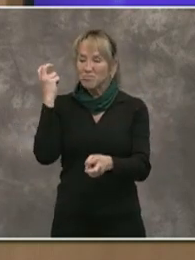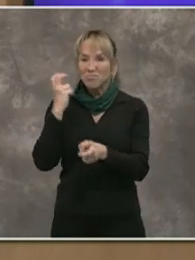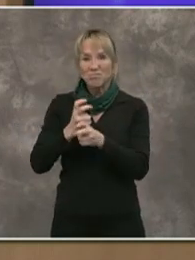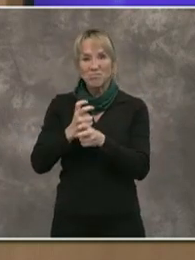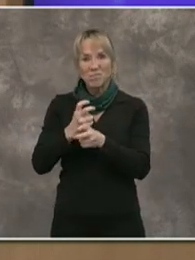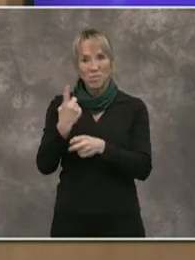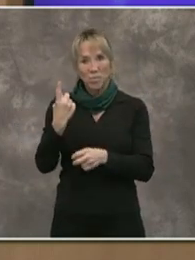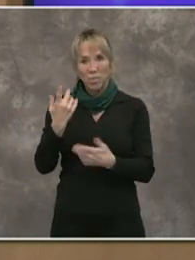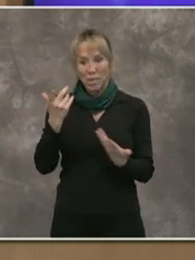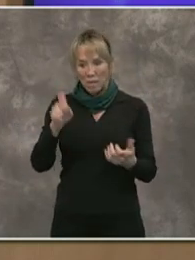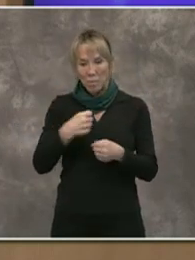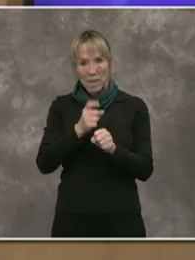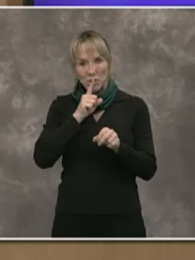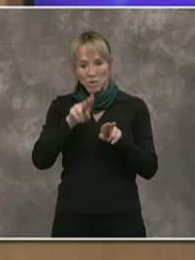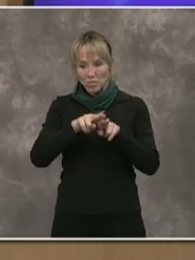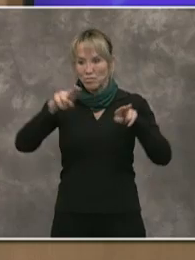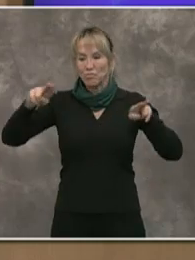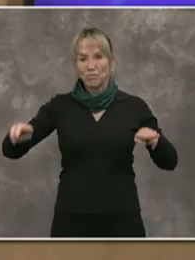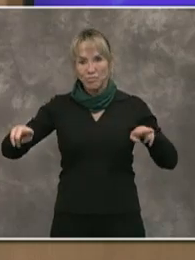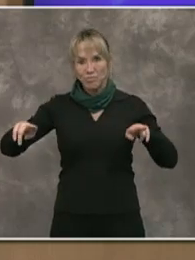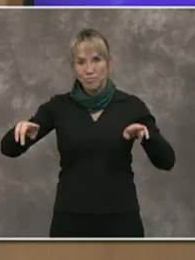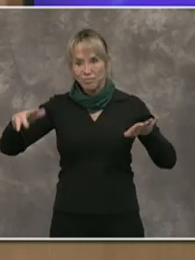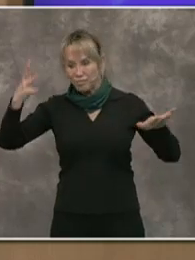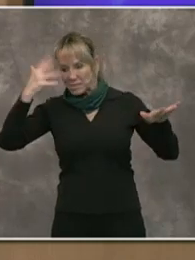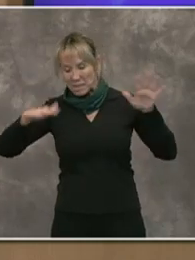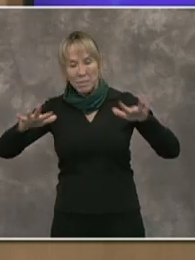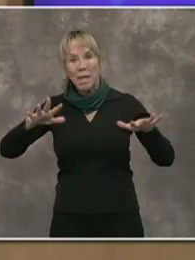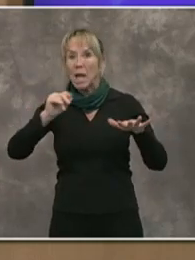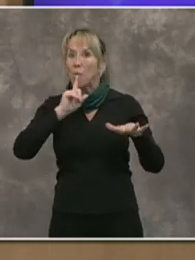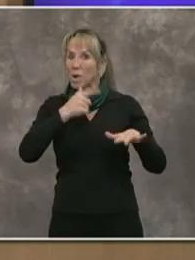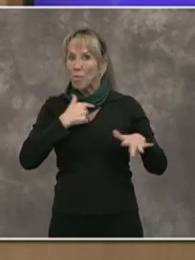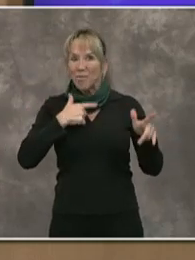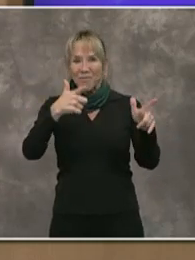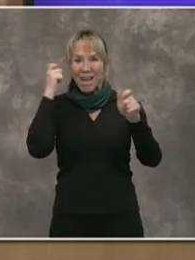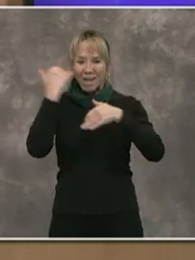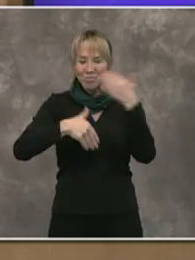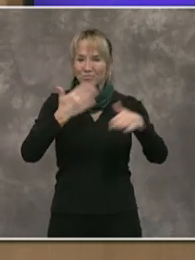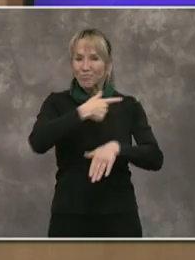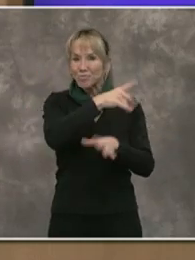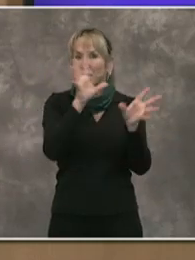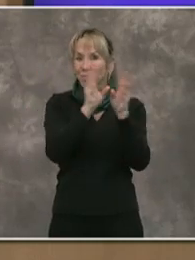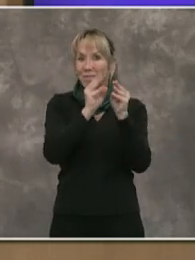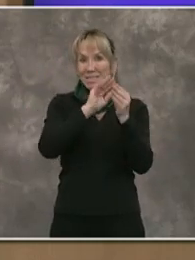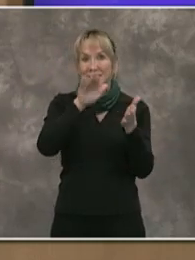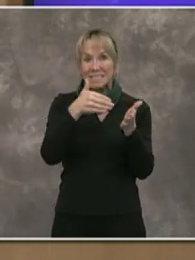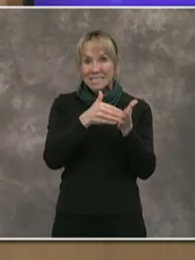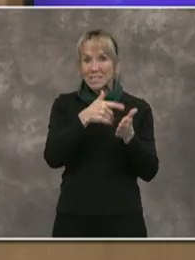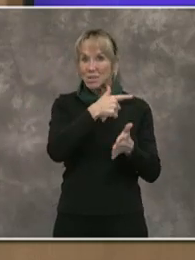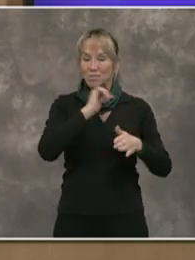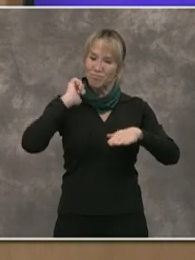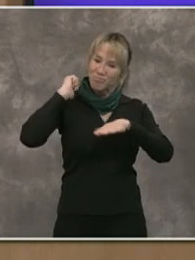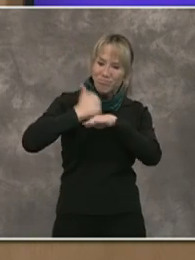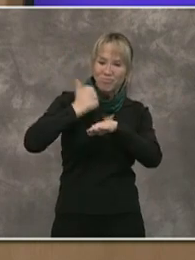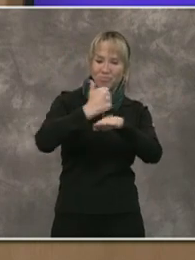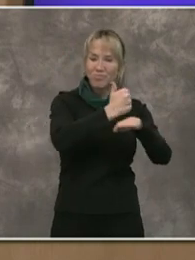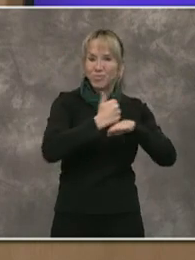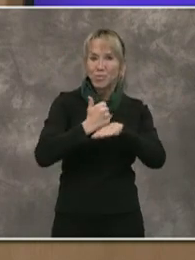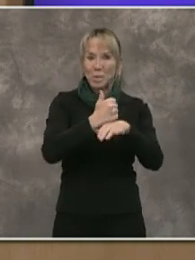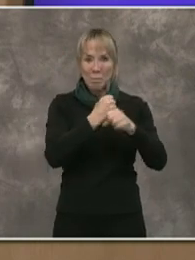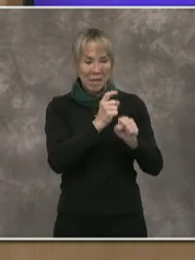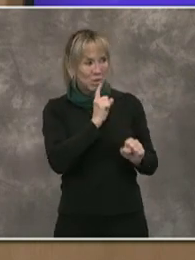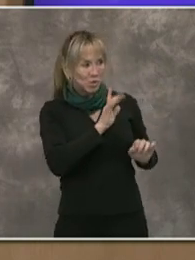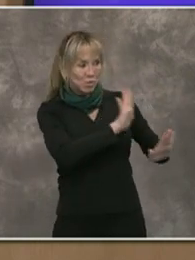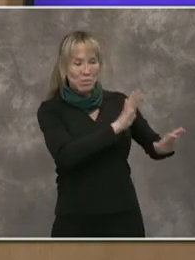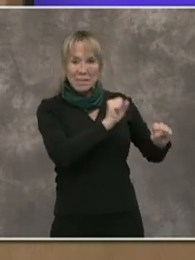those, and the incredible speed at which the convention center was stood up, along with all the resources that went into ensuring public health